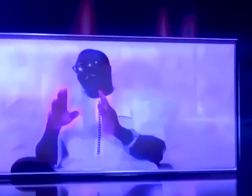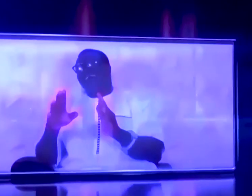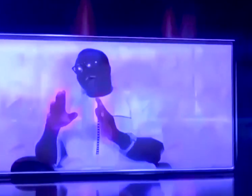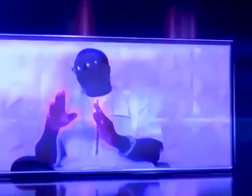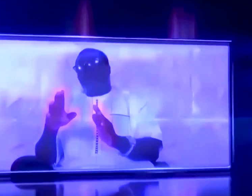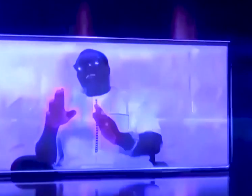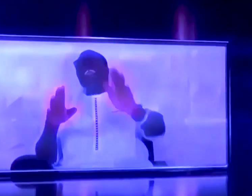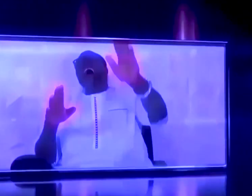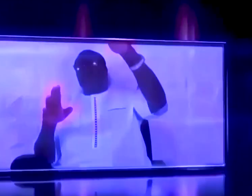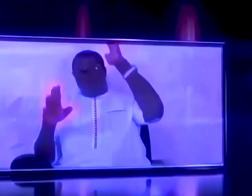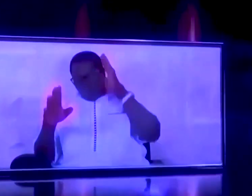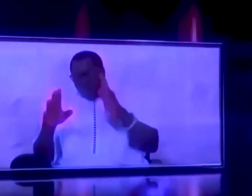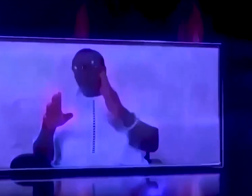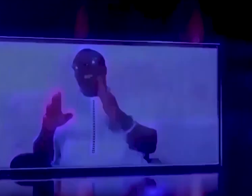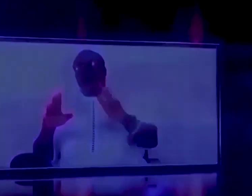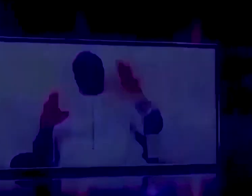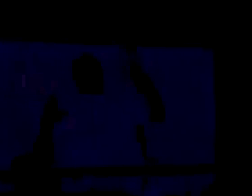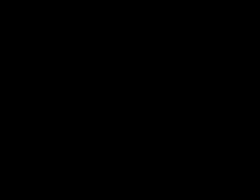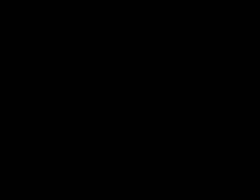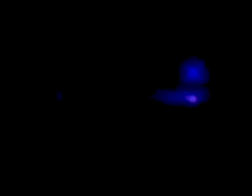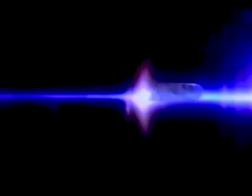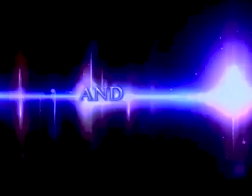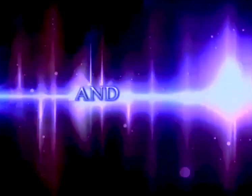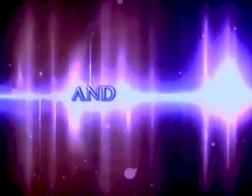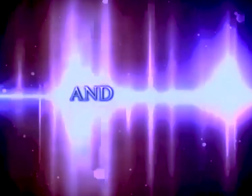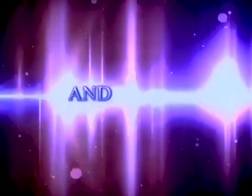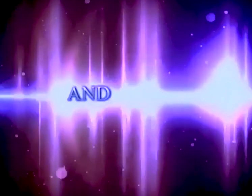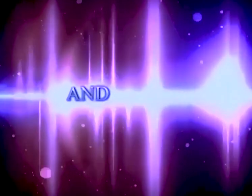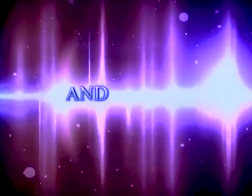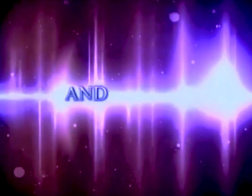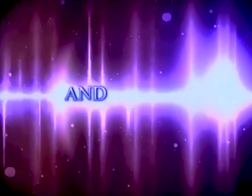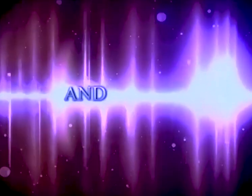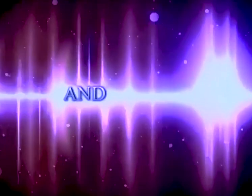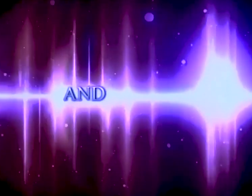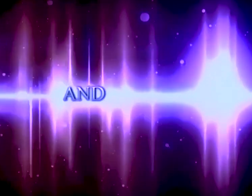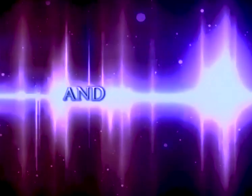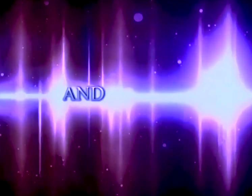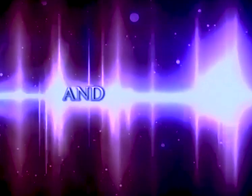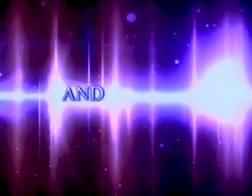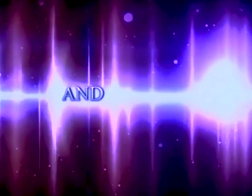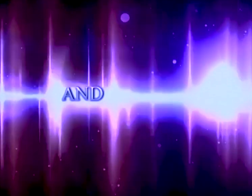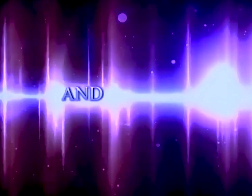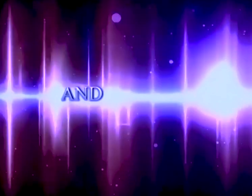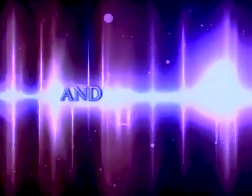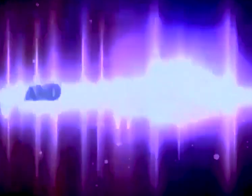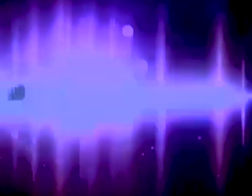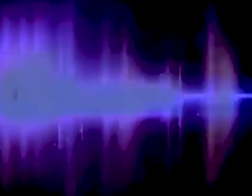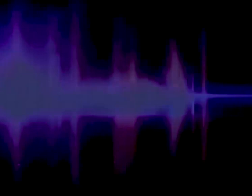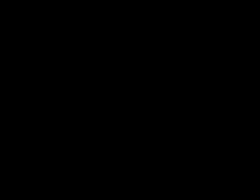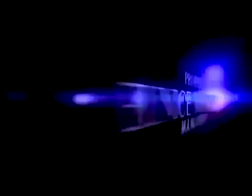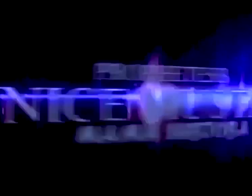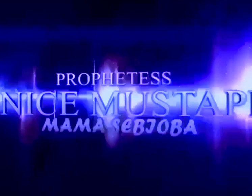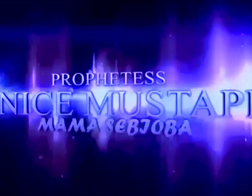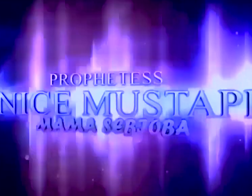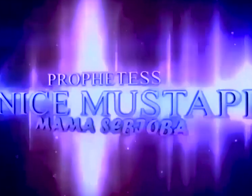leni a so tele akoko ti mo ran jade si aye re ni o tu fa iko si inu aye